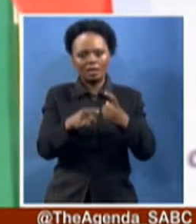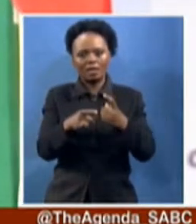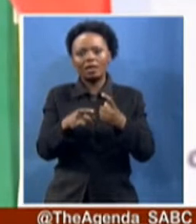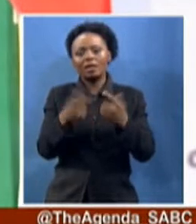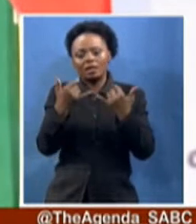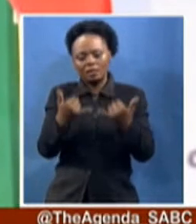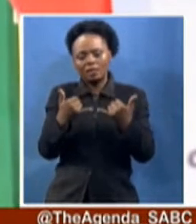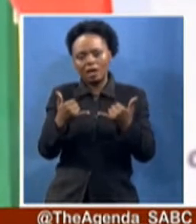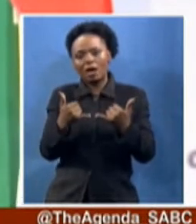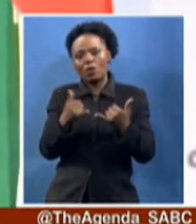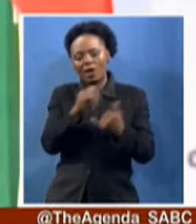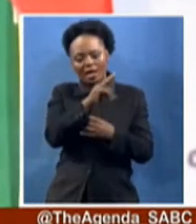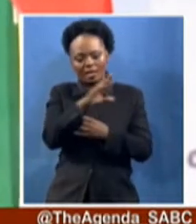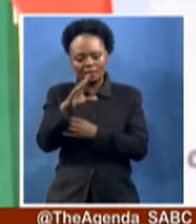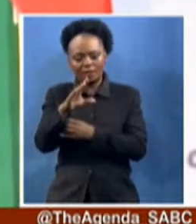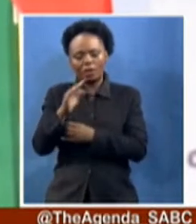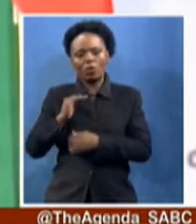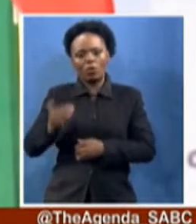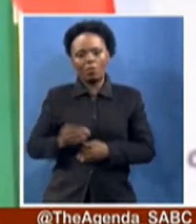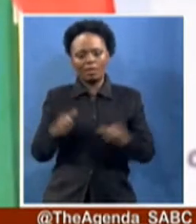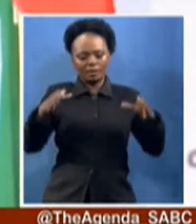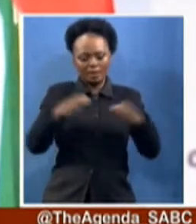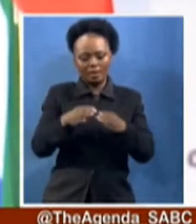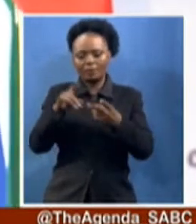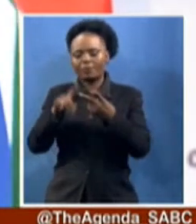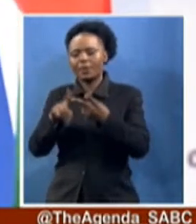Dube, who was the founding